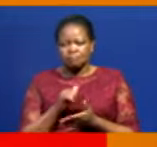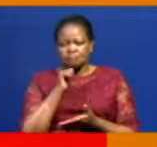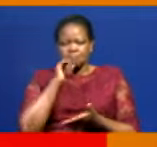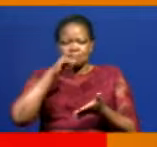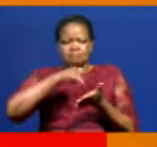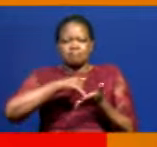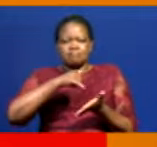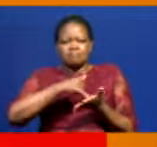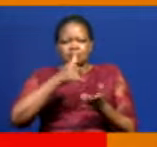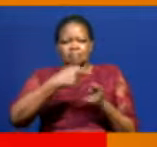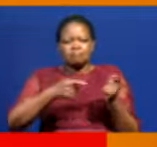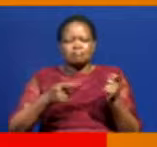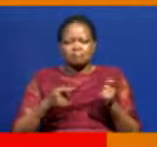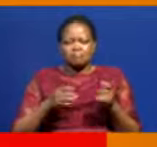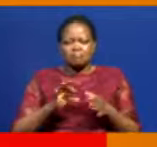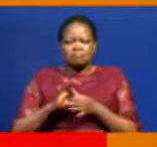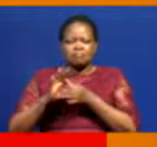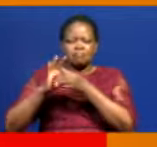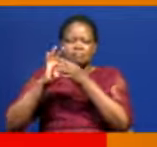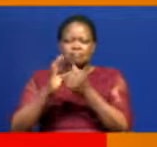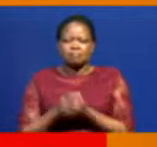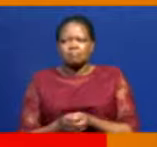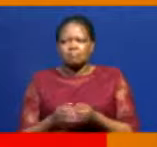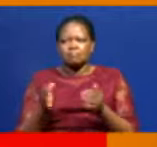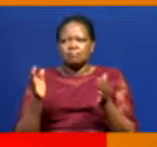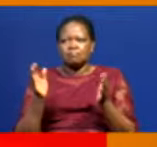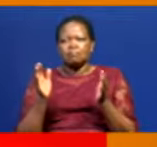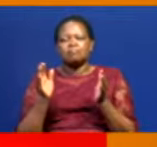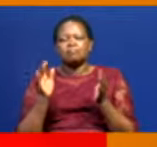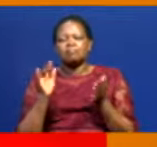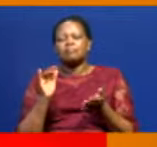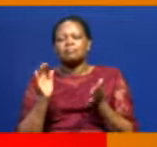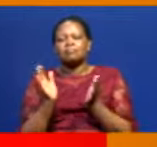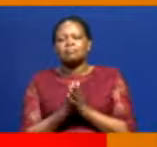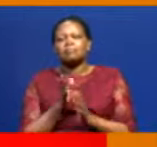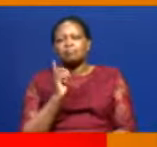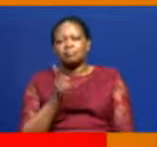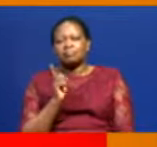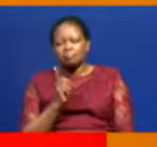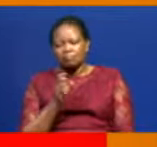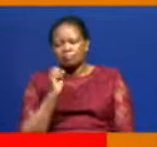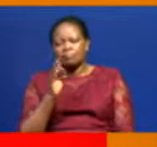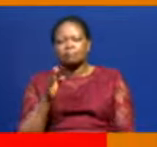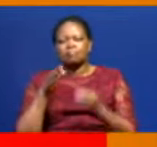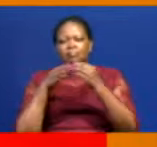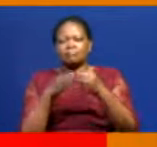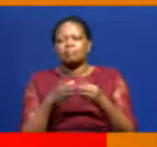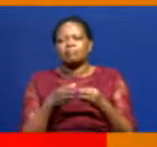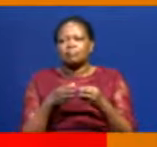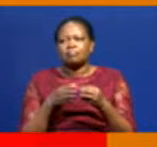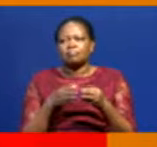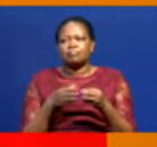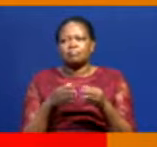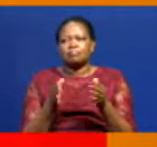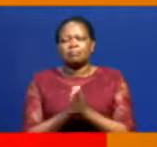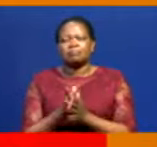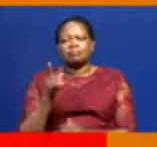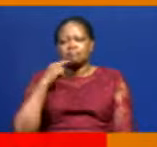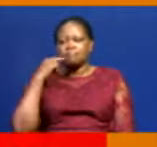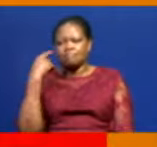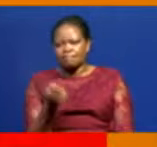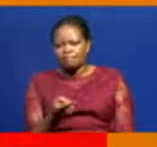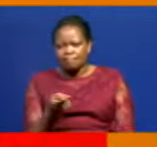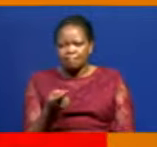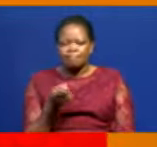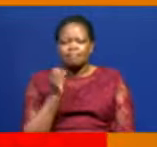excluded from the chain and the edifice and the thread of leadership. Okay. And therefore, the friction